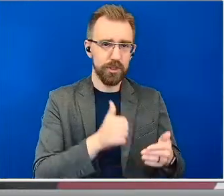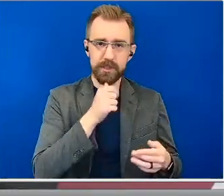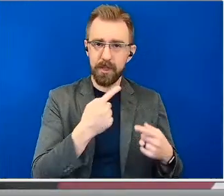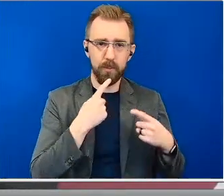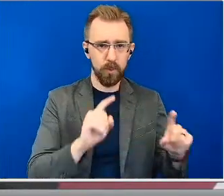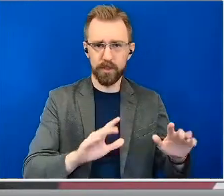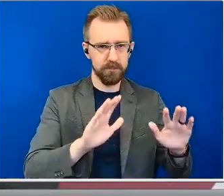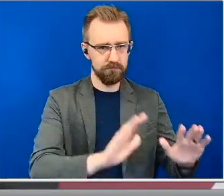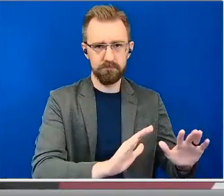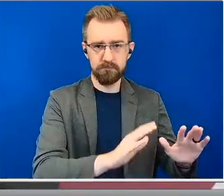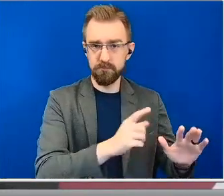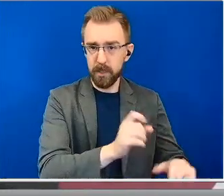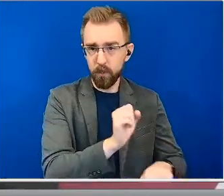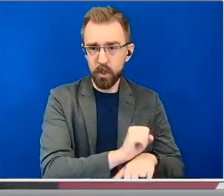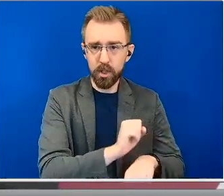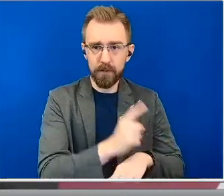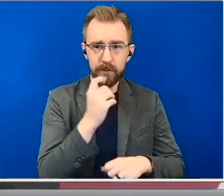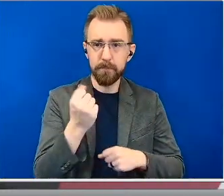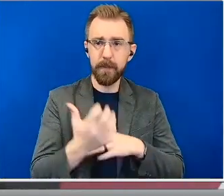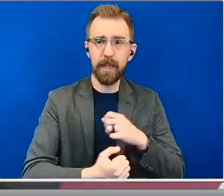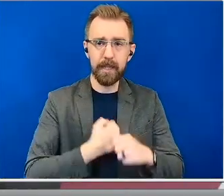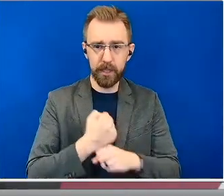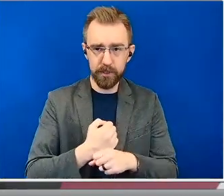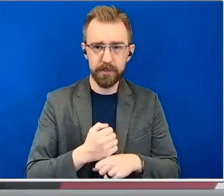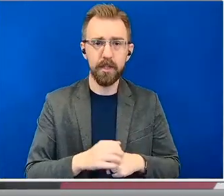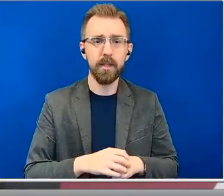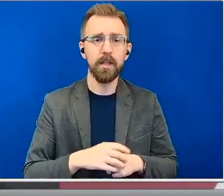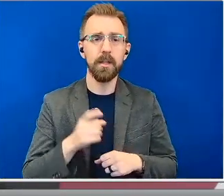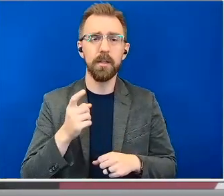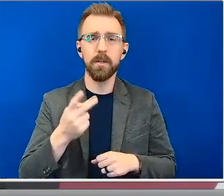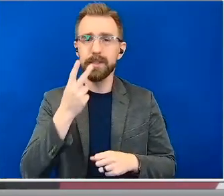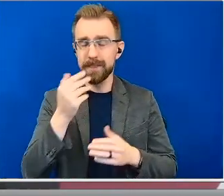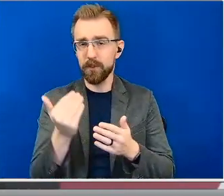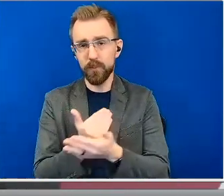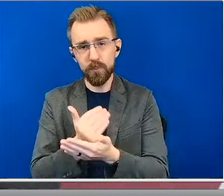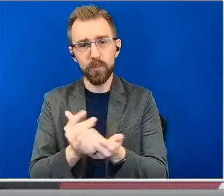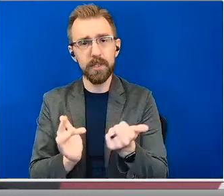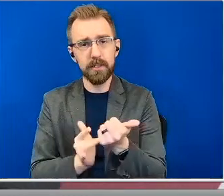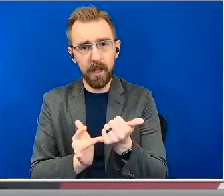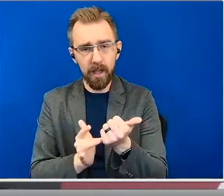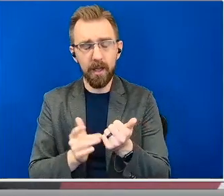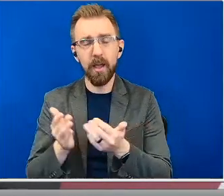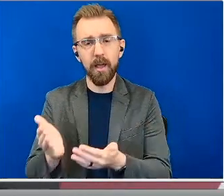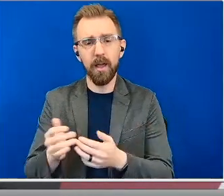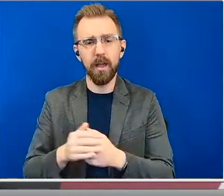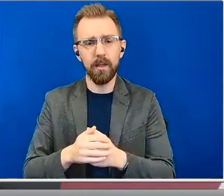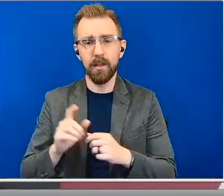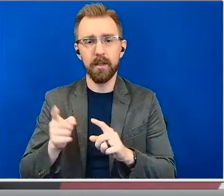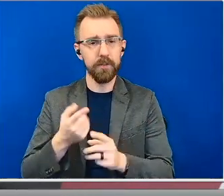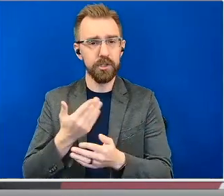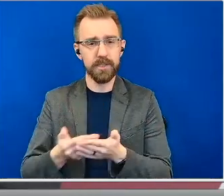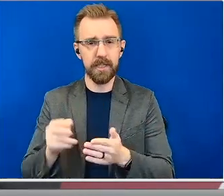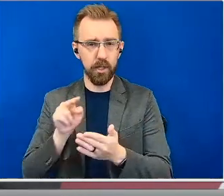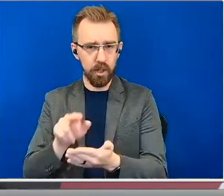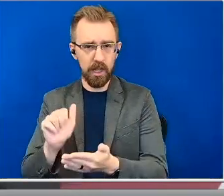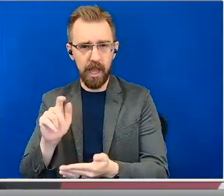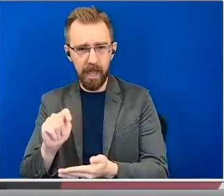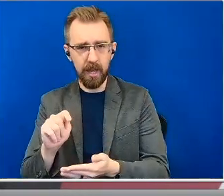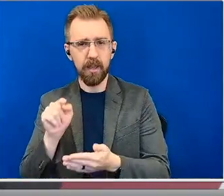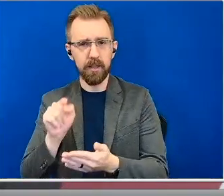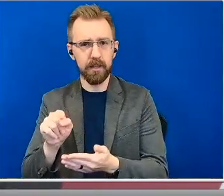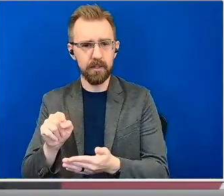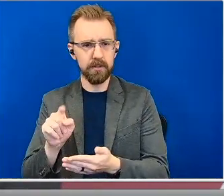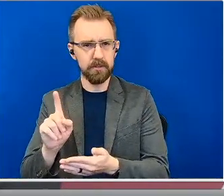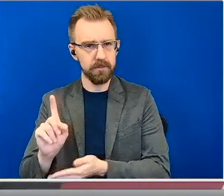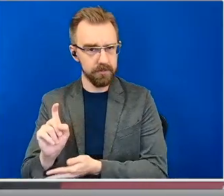for decades. So whenever you see newer technology, the first thing you look at it is it the same as